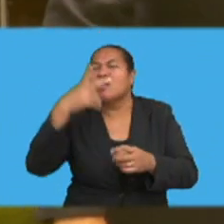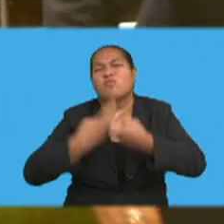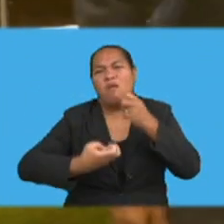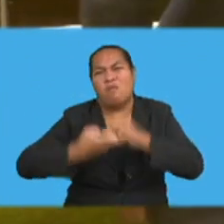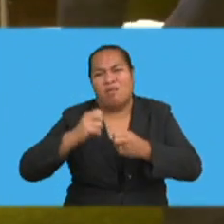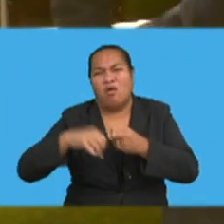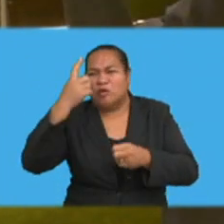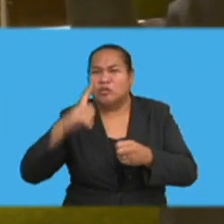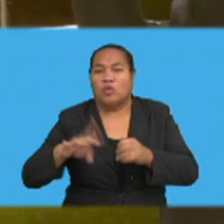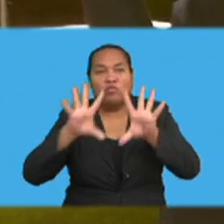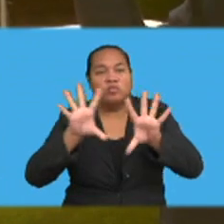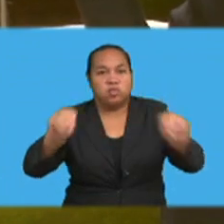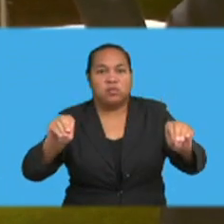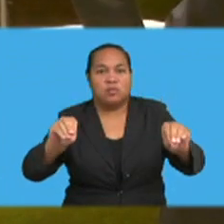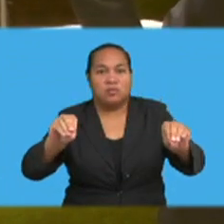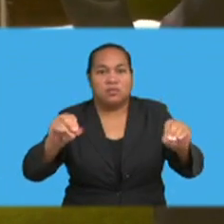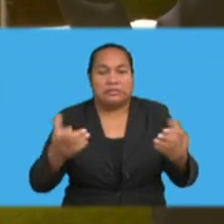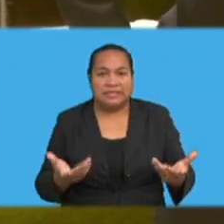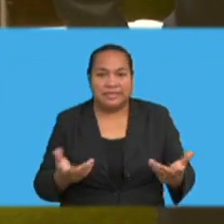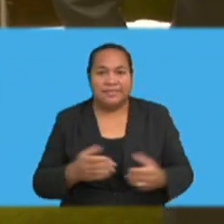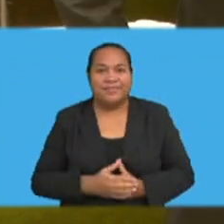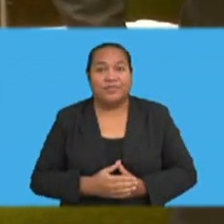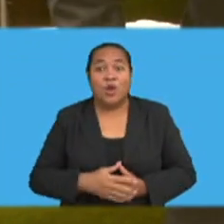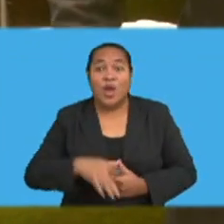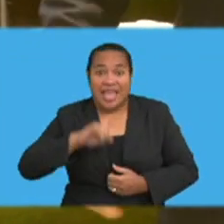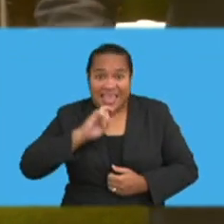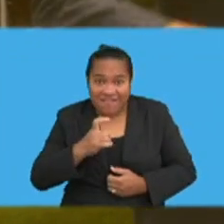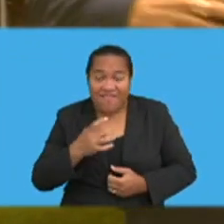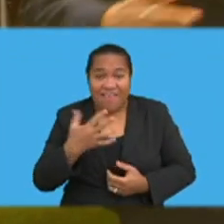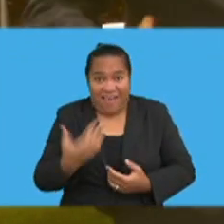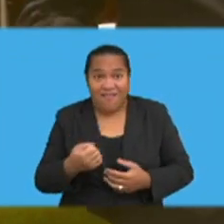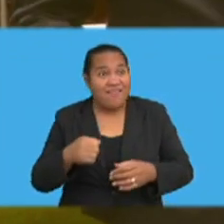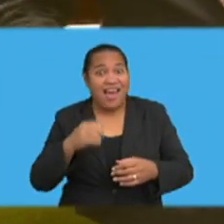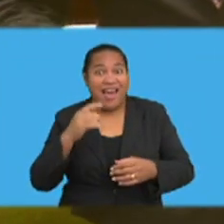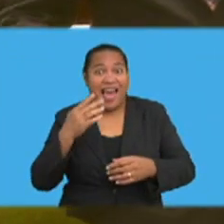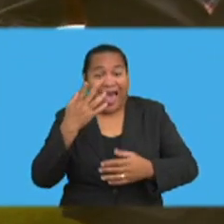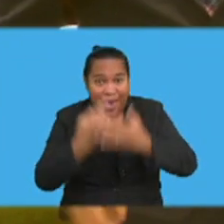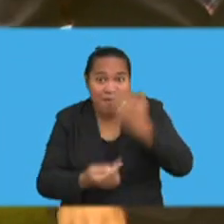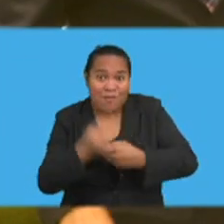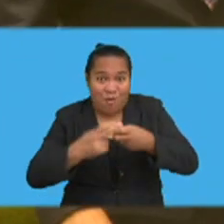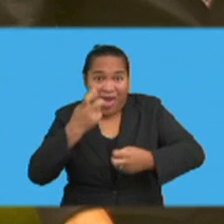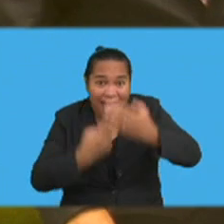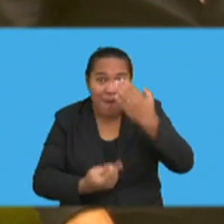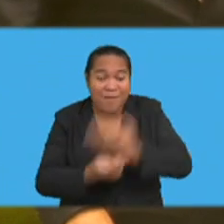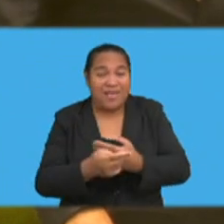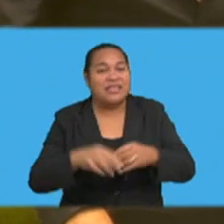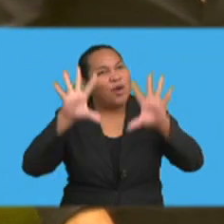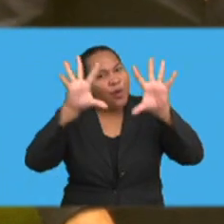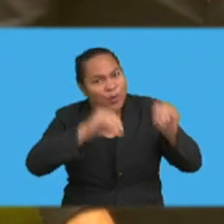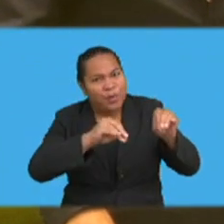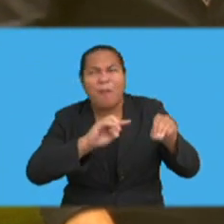Now, when there is a strike and you have a blackout on Viti Levu, because obviously Vanua